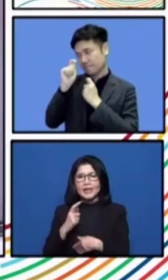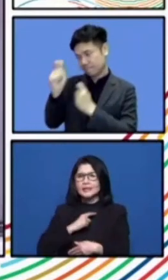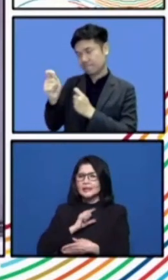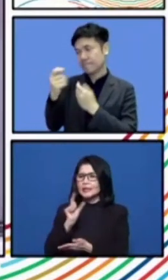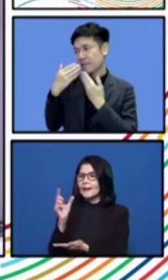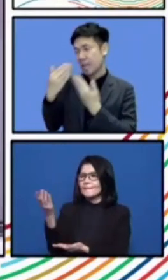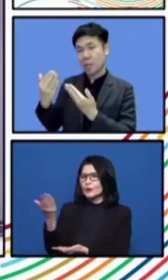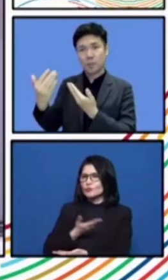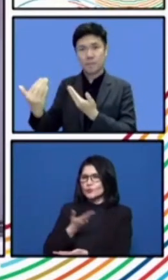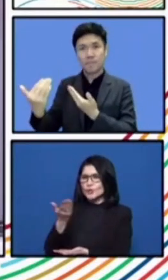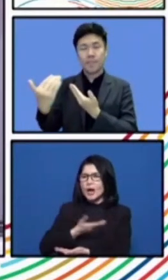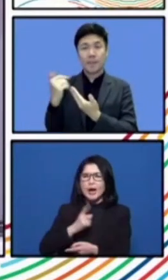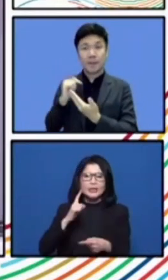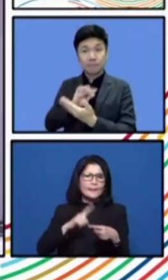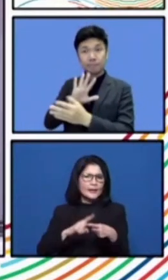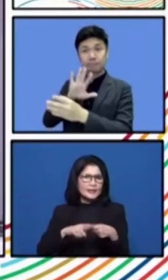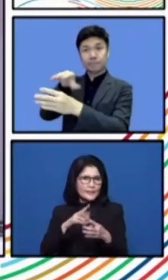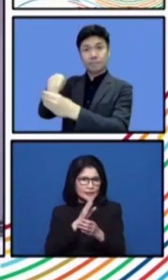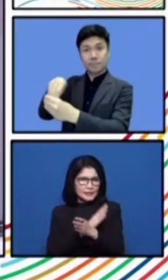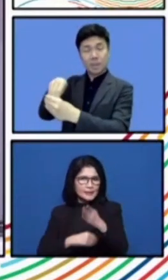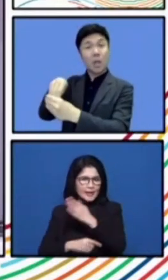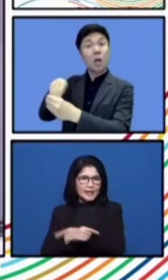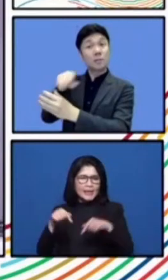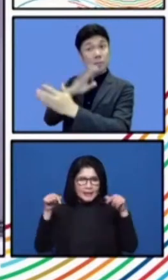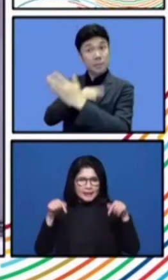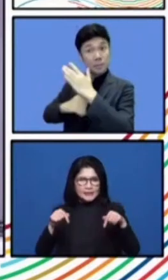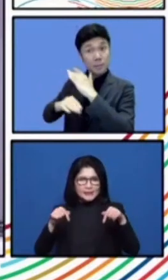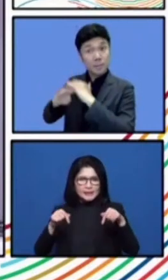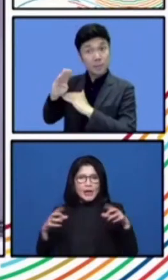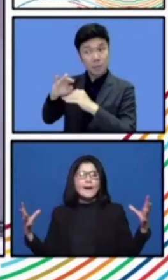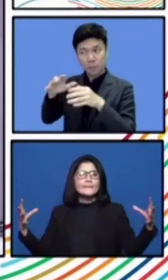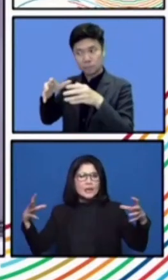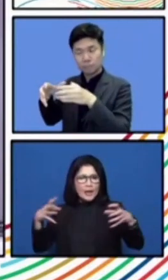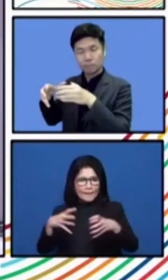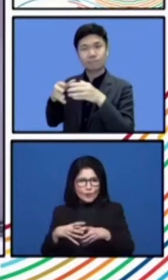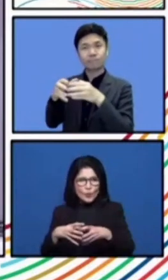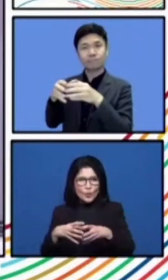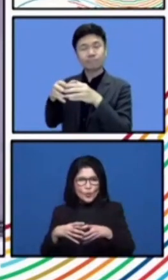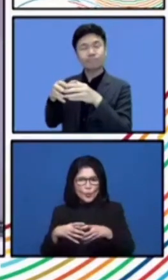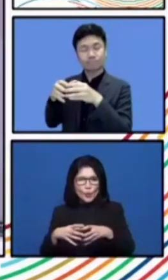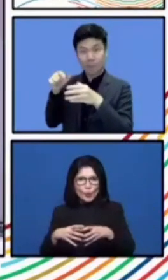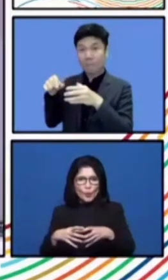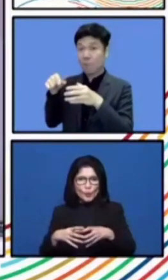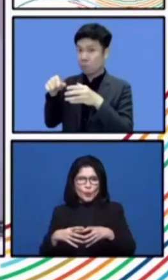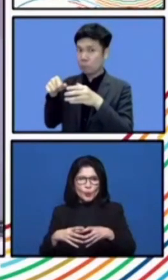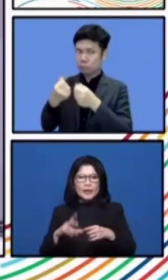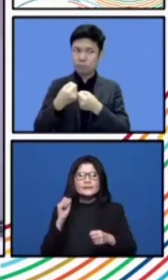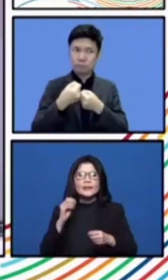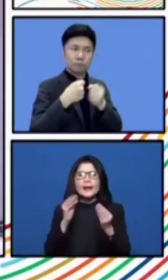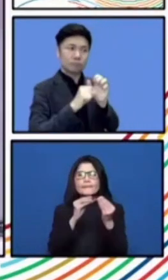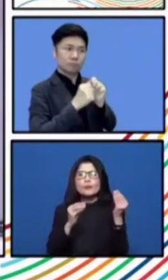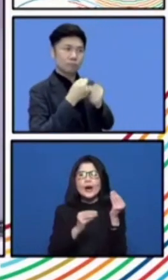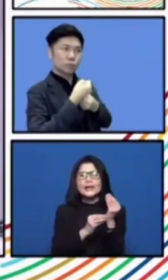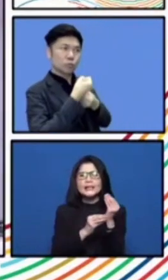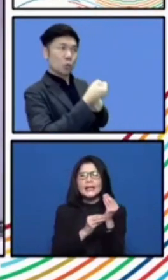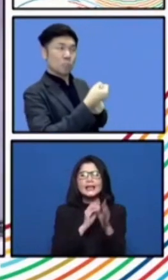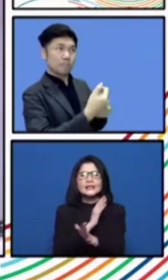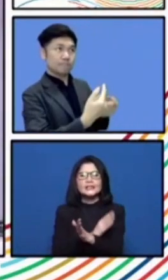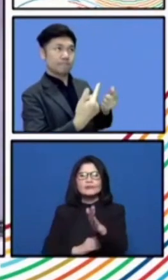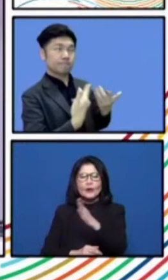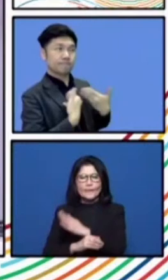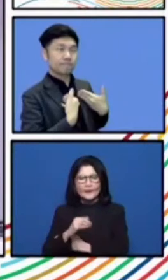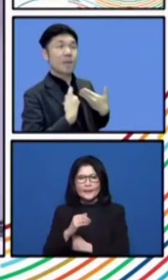constituency and through to the stakeholder group of persons with disabilities we want our story told